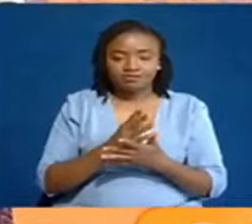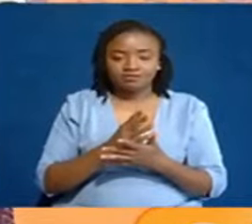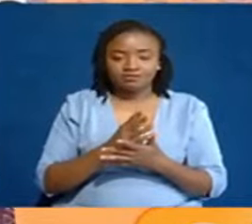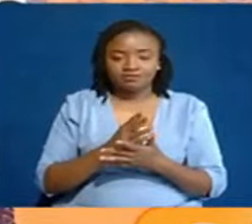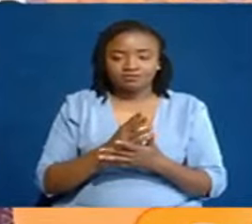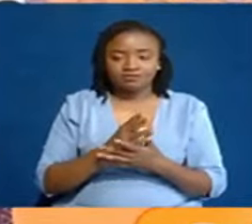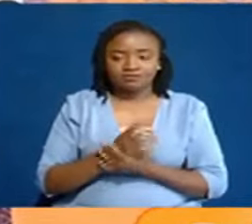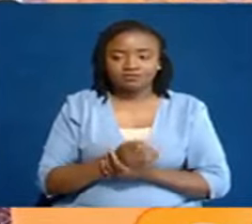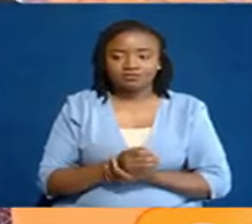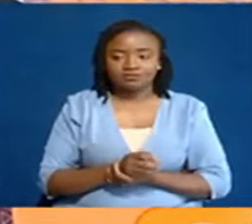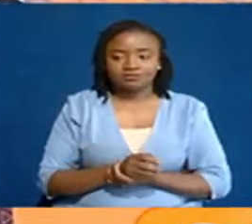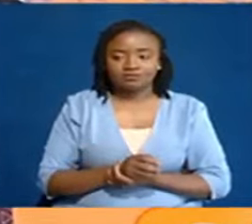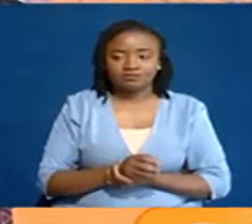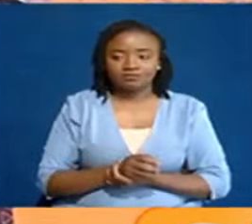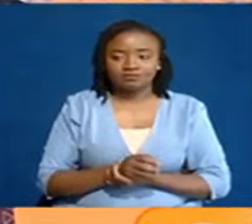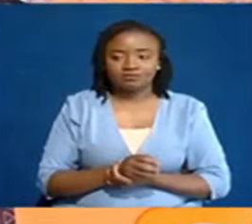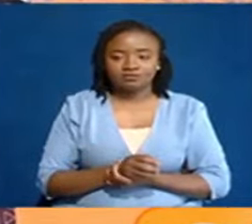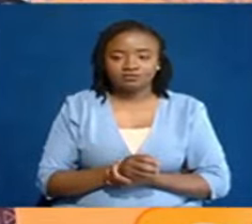them.